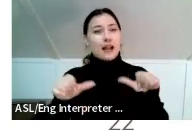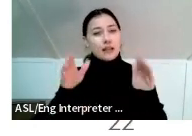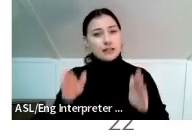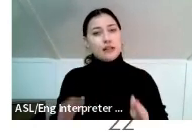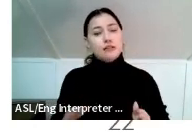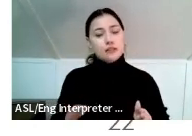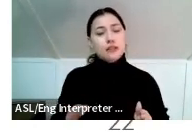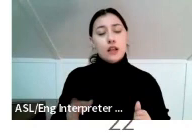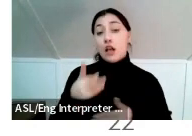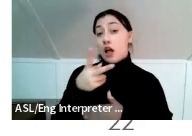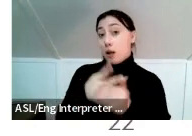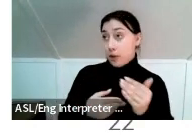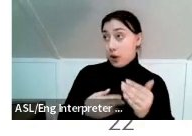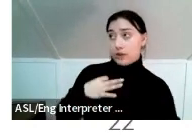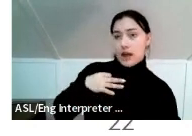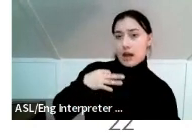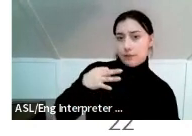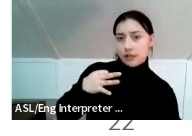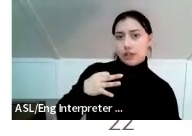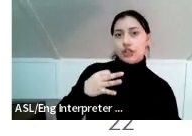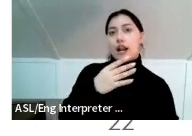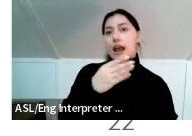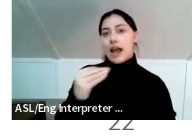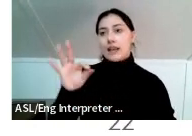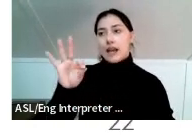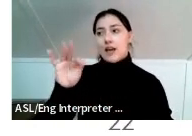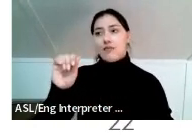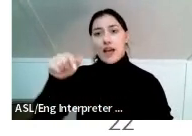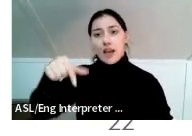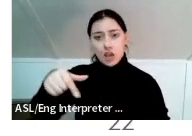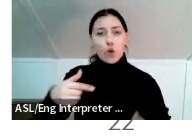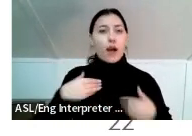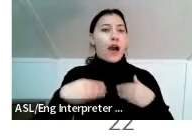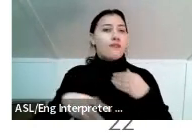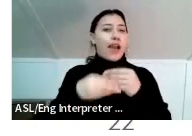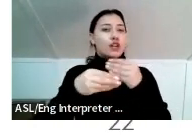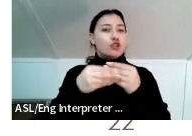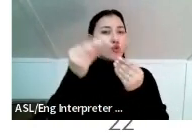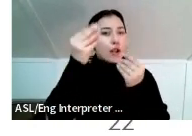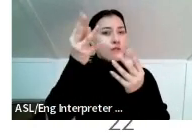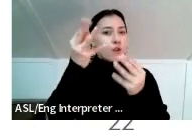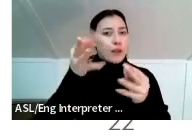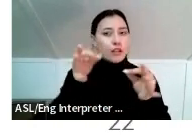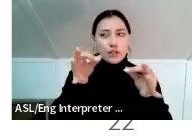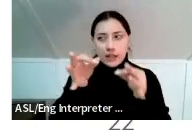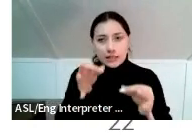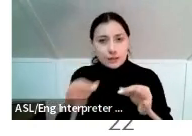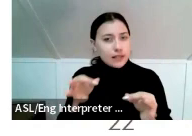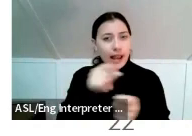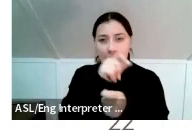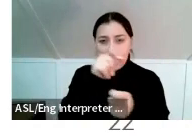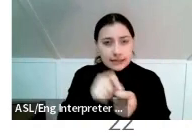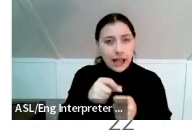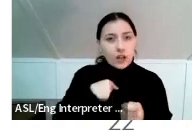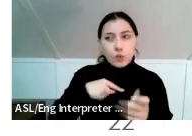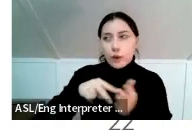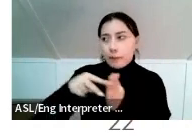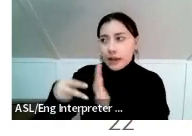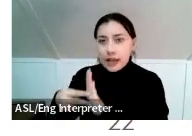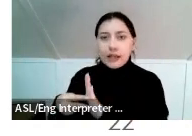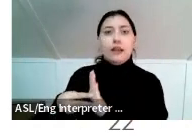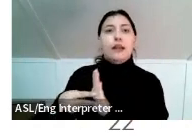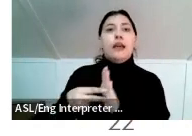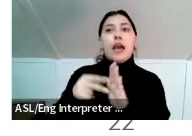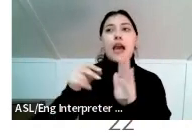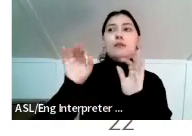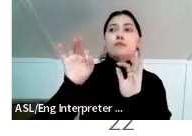the application and our FAQ have additional information that goes into what we mean by these things and give you some examples of